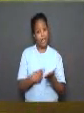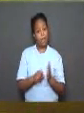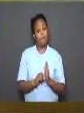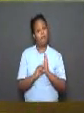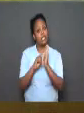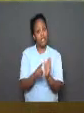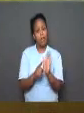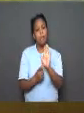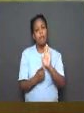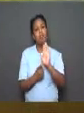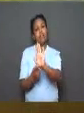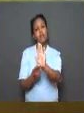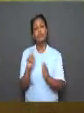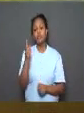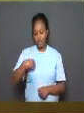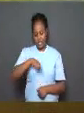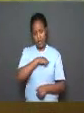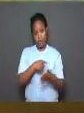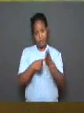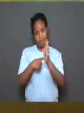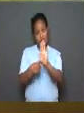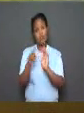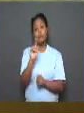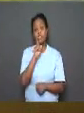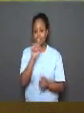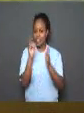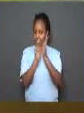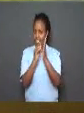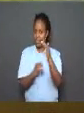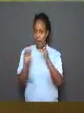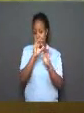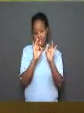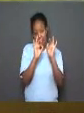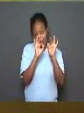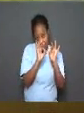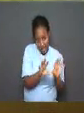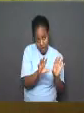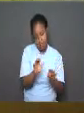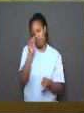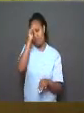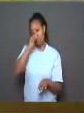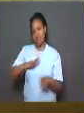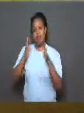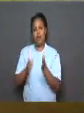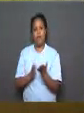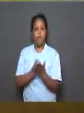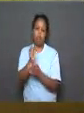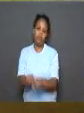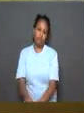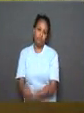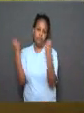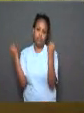This example shows us that when rule of law fails, human rights